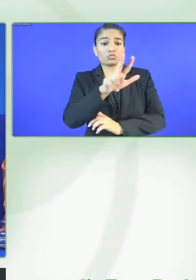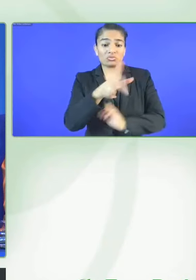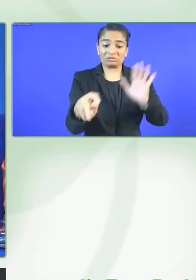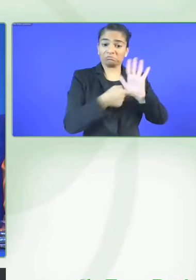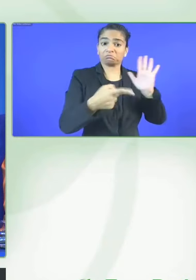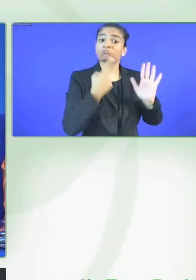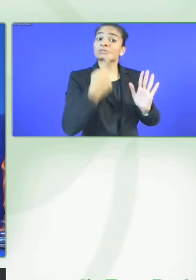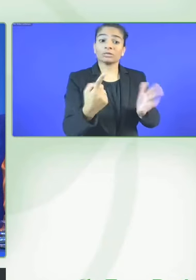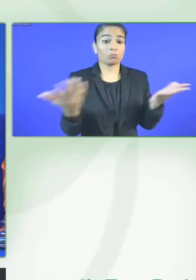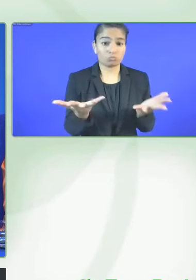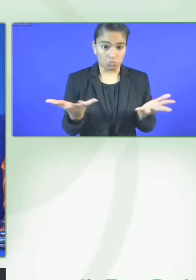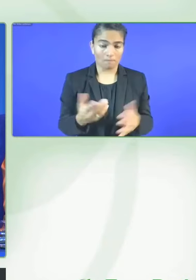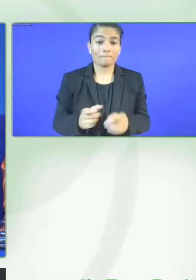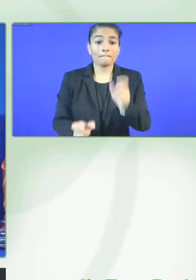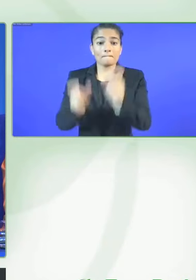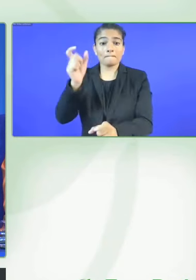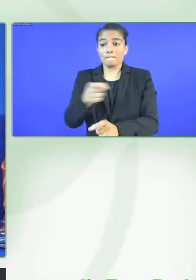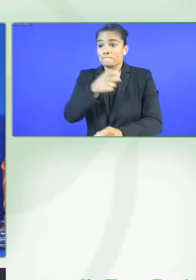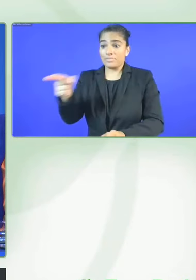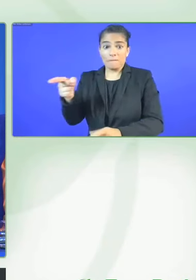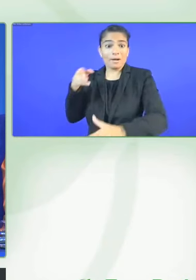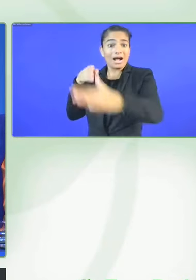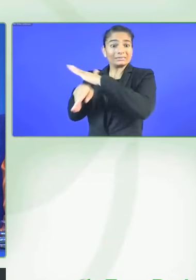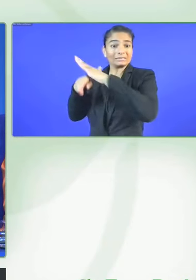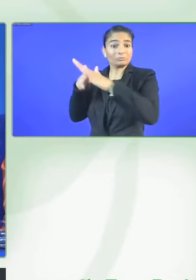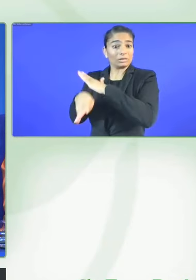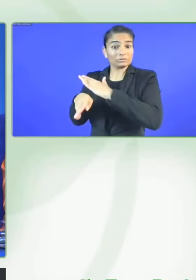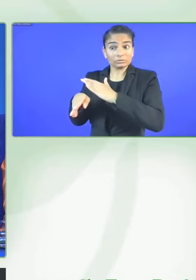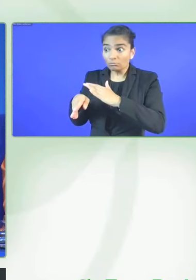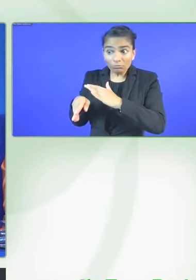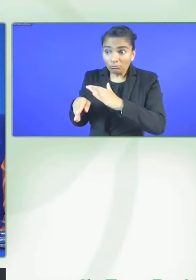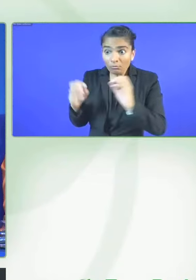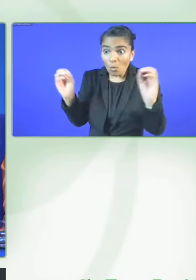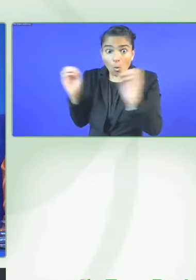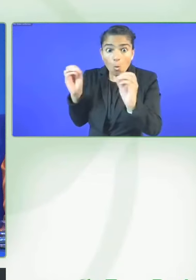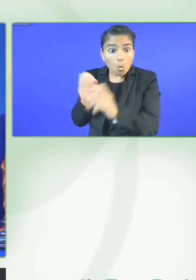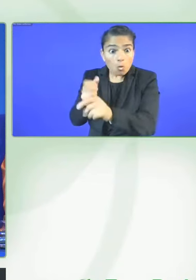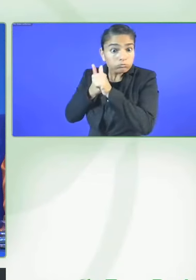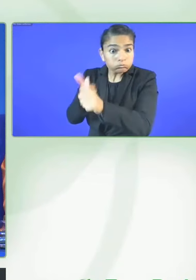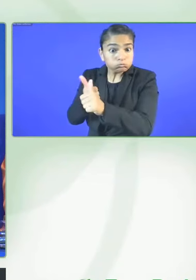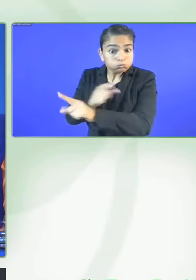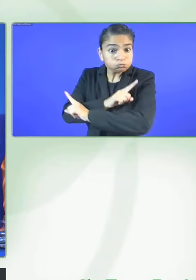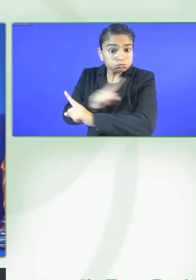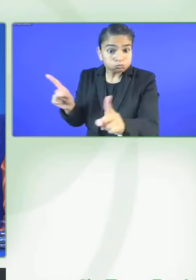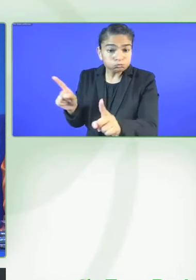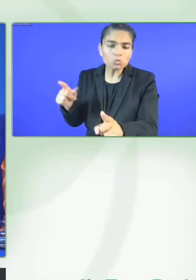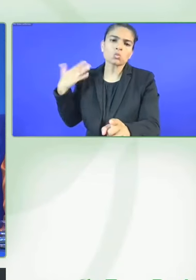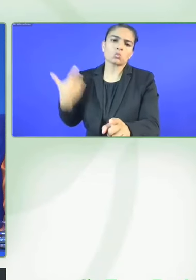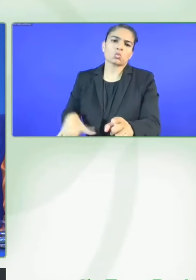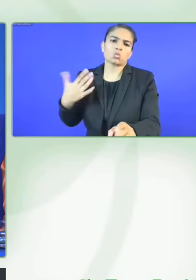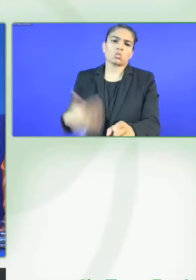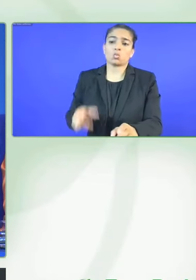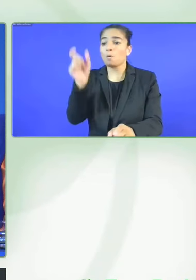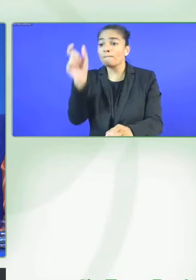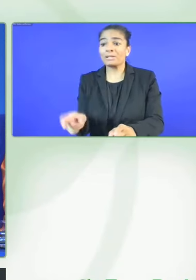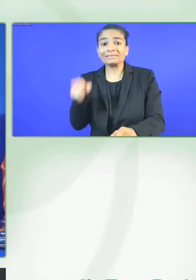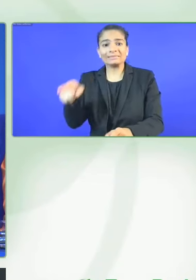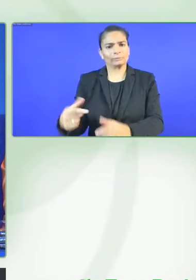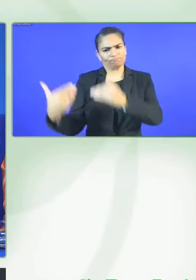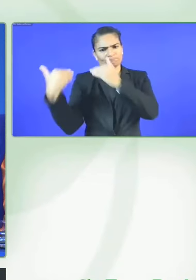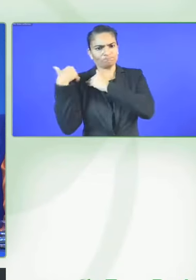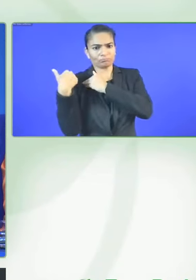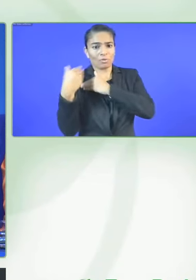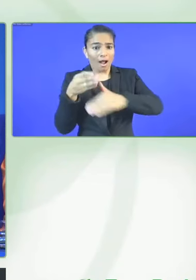take 3 different administrative measures, with a decision on which specific measure would be taken